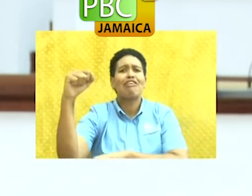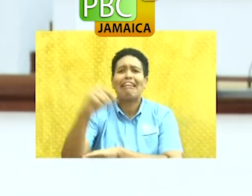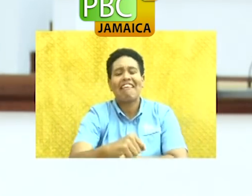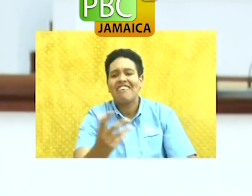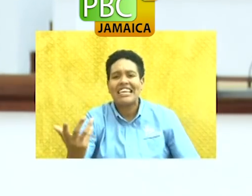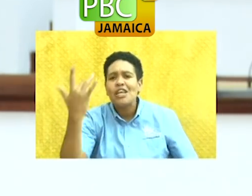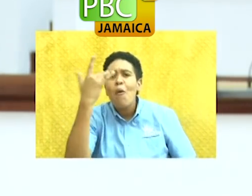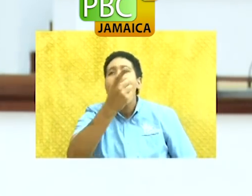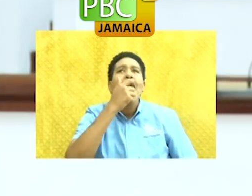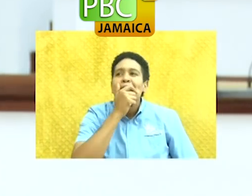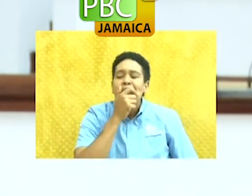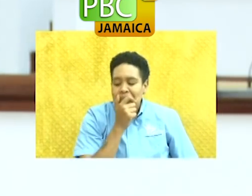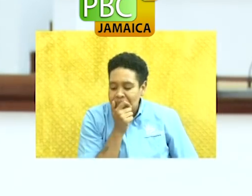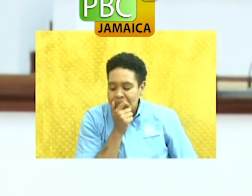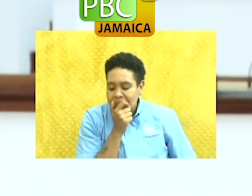because